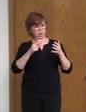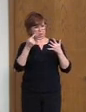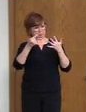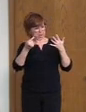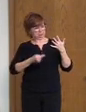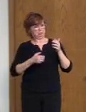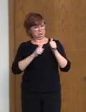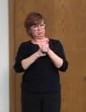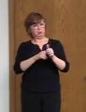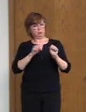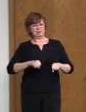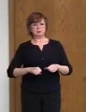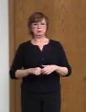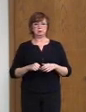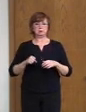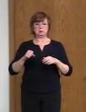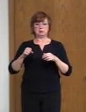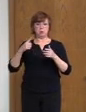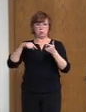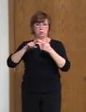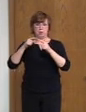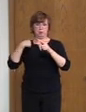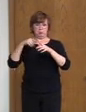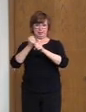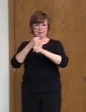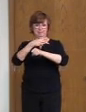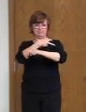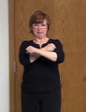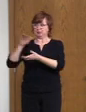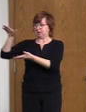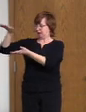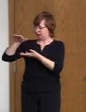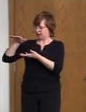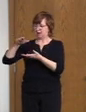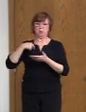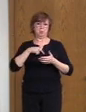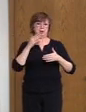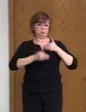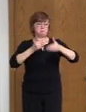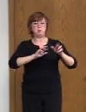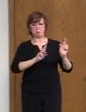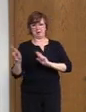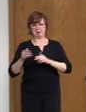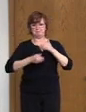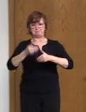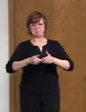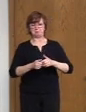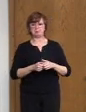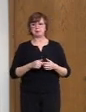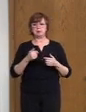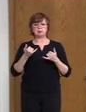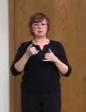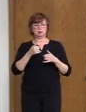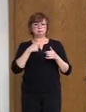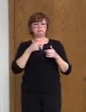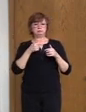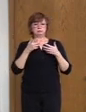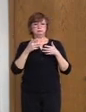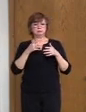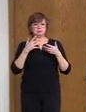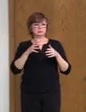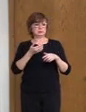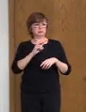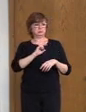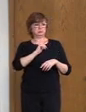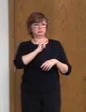be ready, we will be ready. With that, I'd like to invite Dr. Shahab and Scott Livingstone from the SHA to